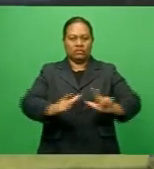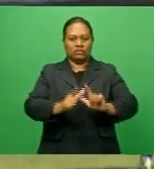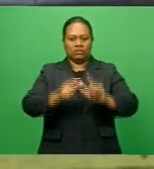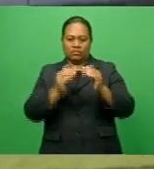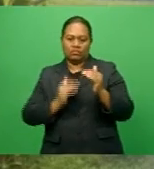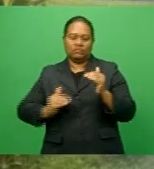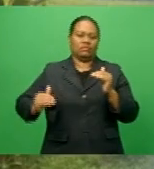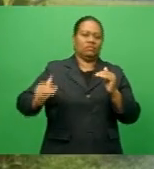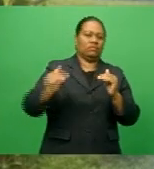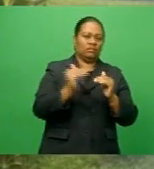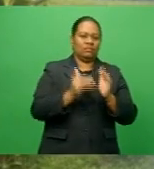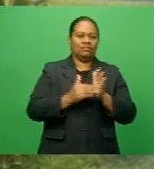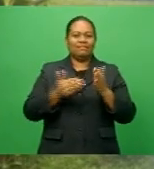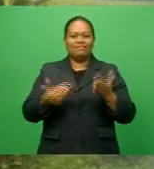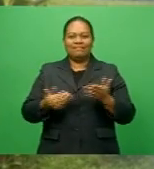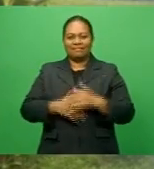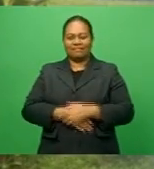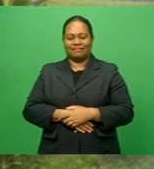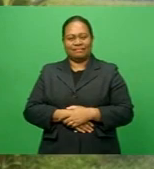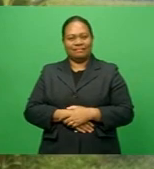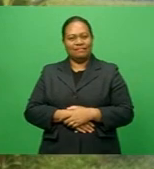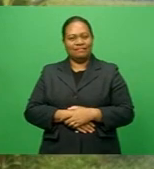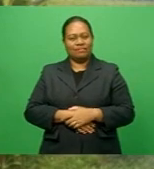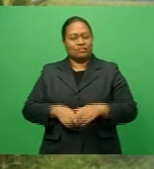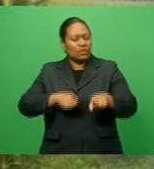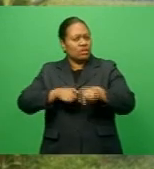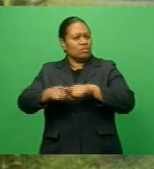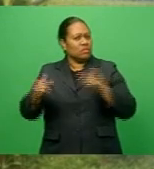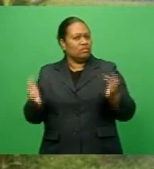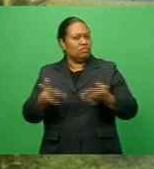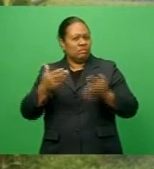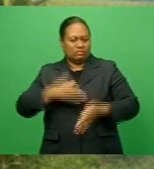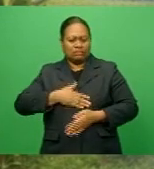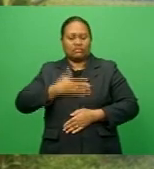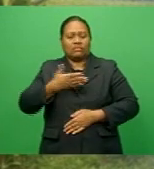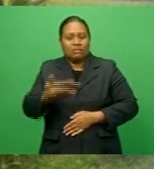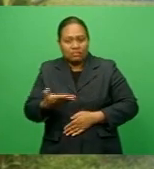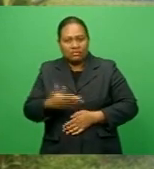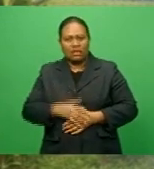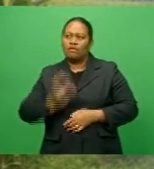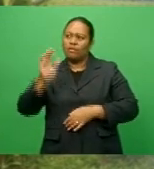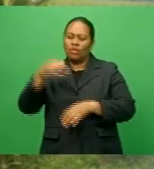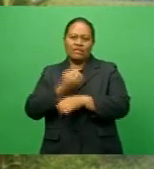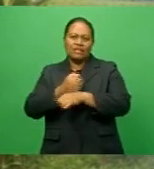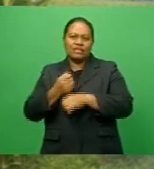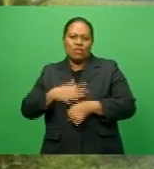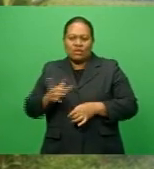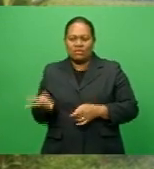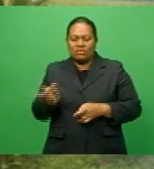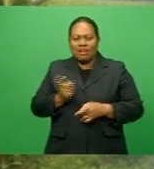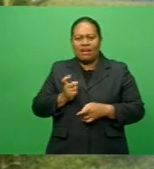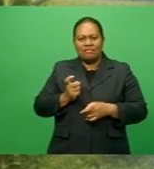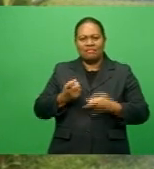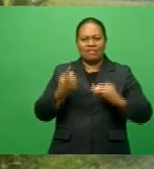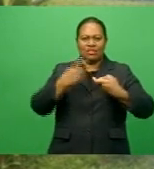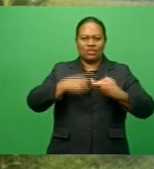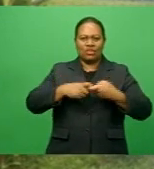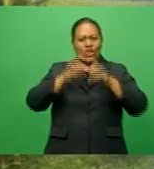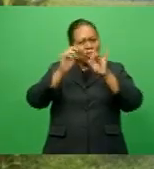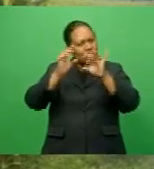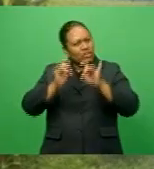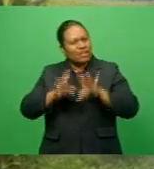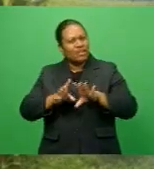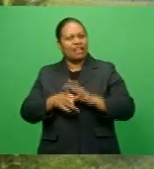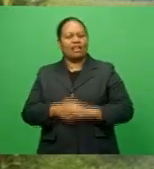up. A lot of players have been given interest from overseas in England and in Australia playing in